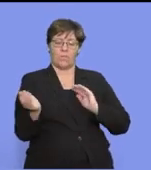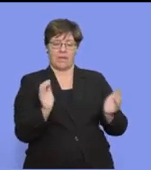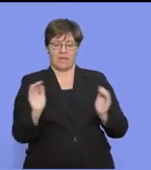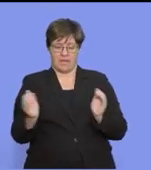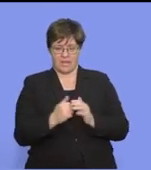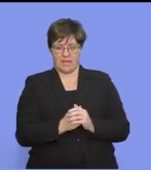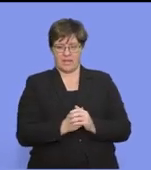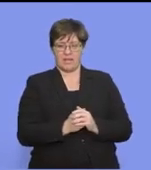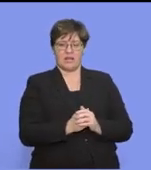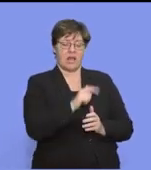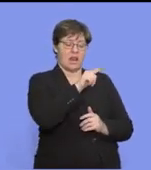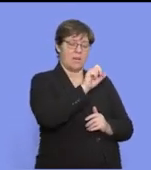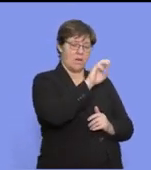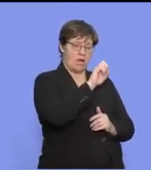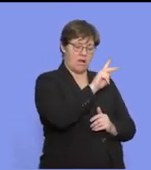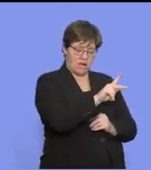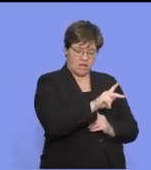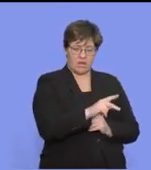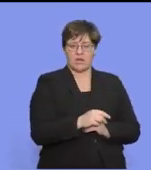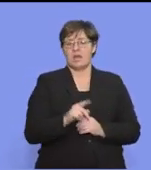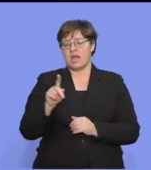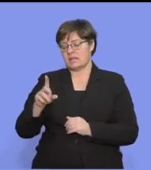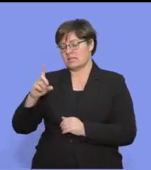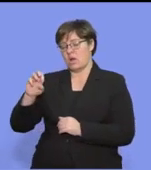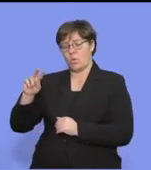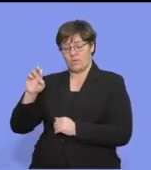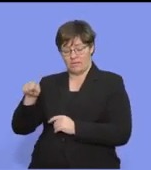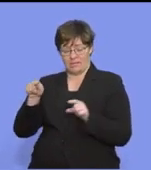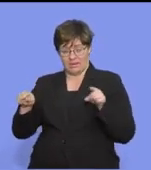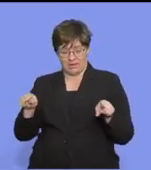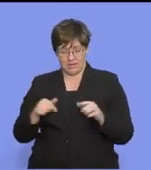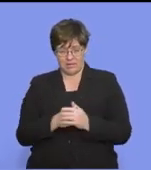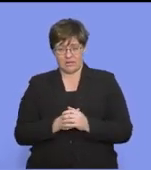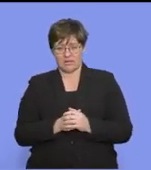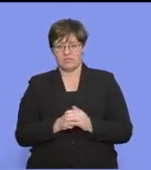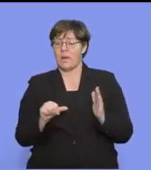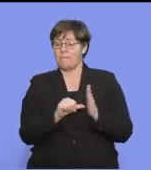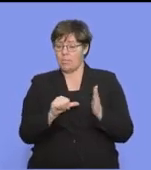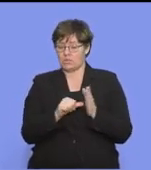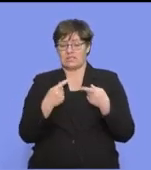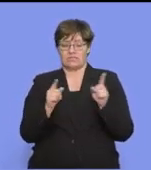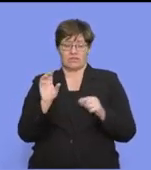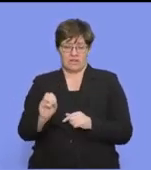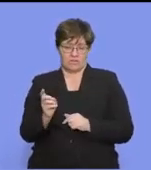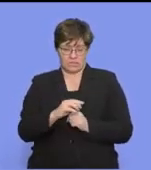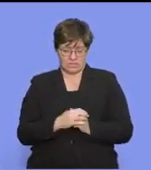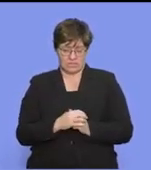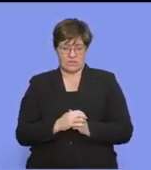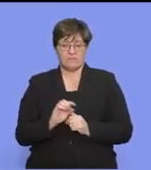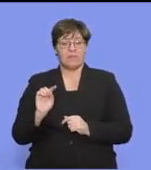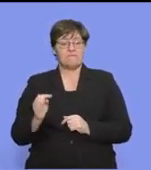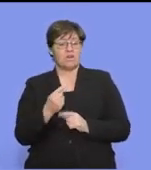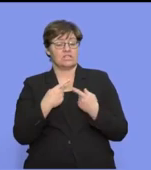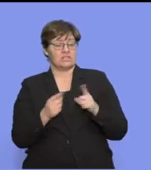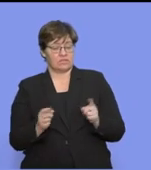All right, so we're first going to compare the differences between Lamarck or Lamarckism and Darwinism, and it's very important that we do